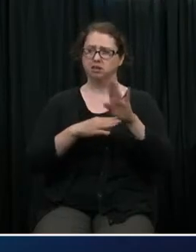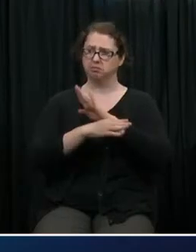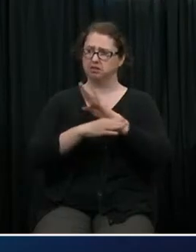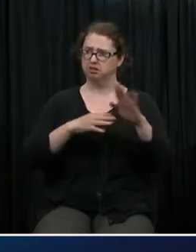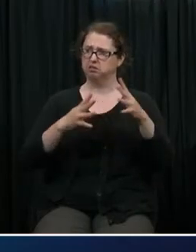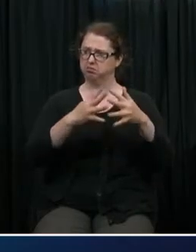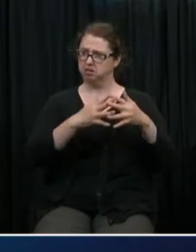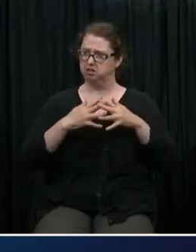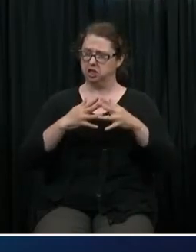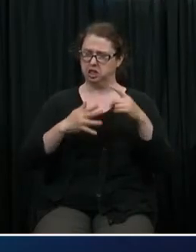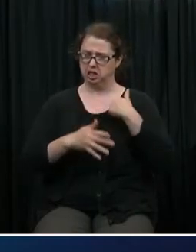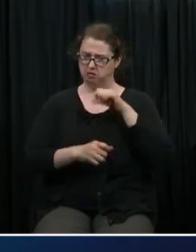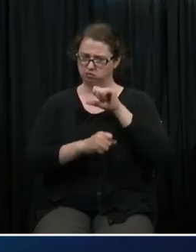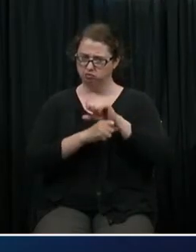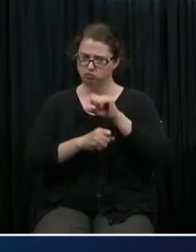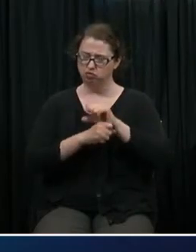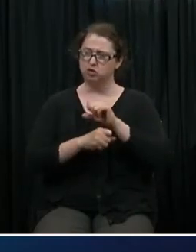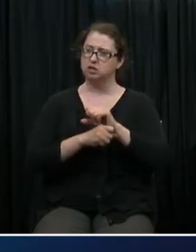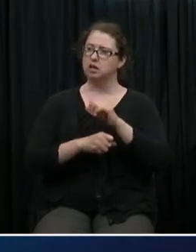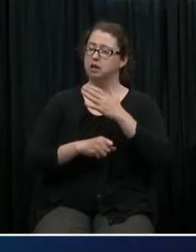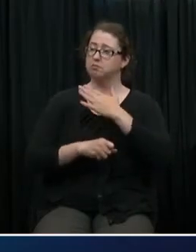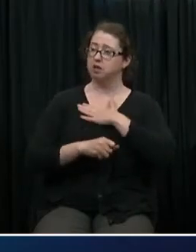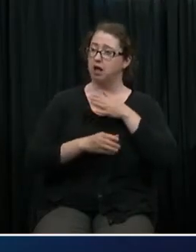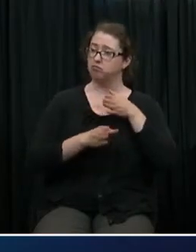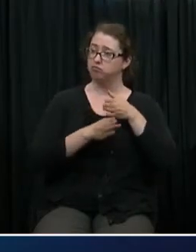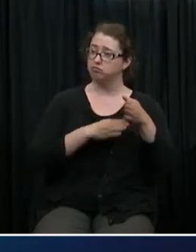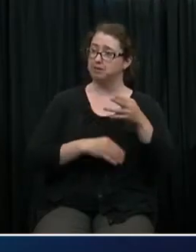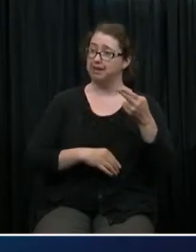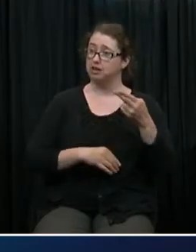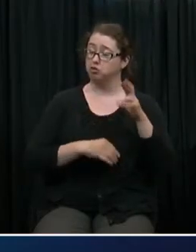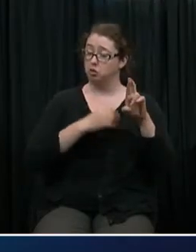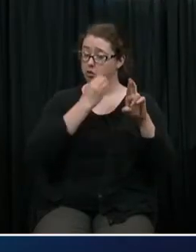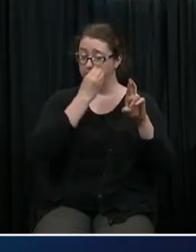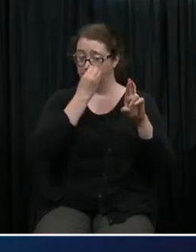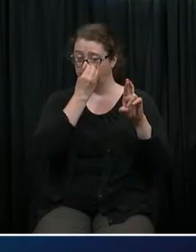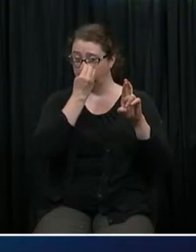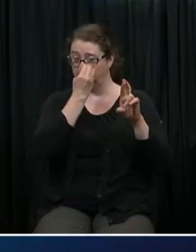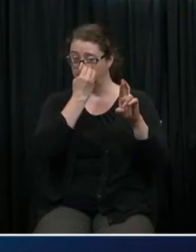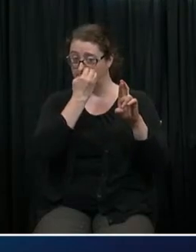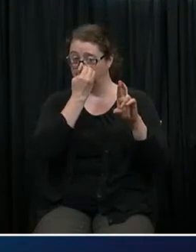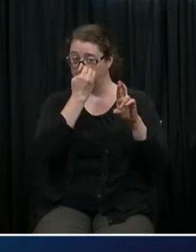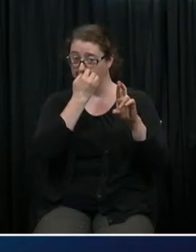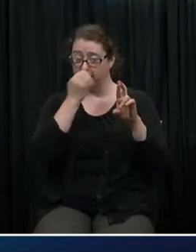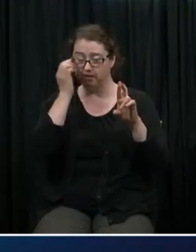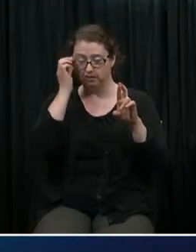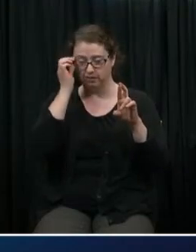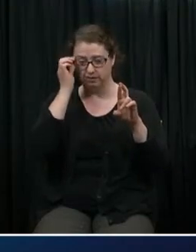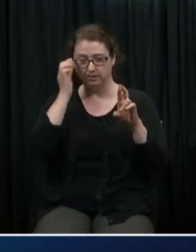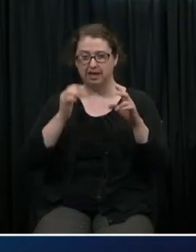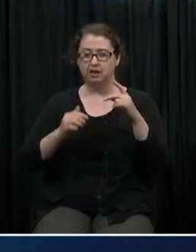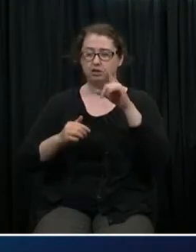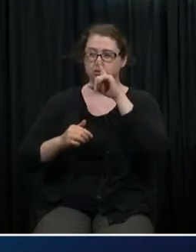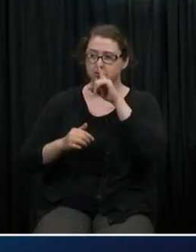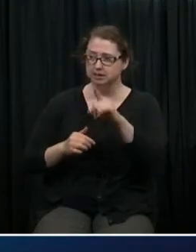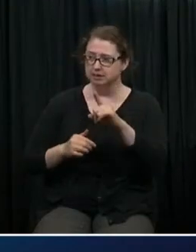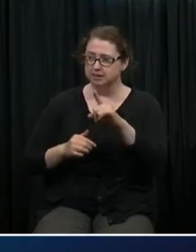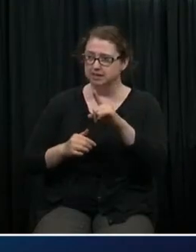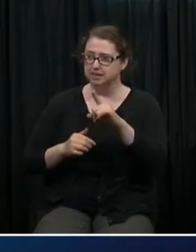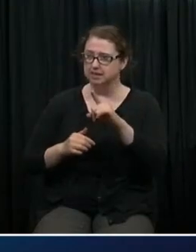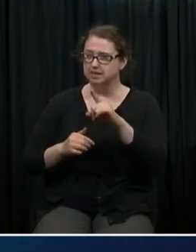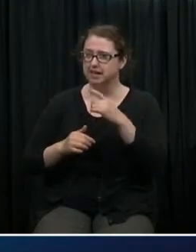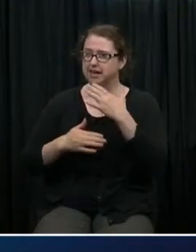be human resources. And it brought me so much pleasure to be able to hear